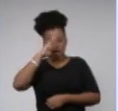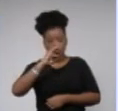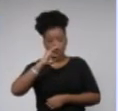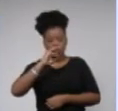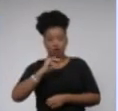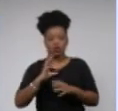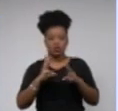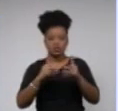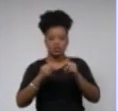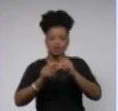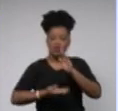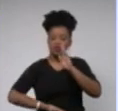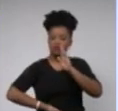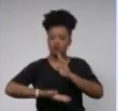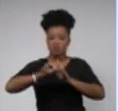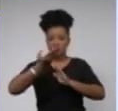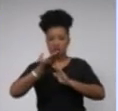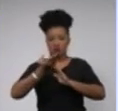mortality rate of